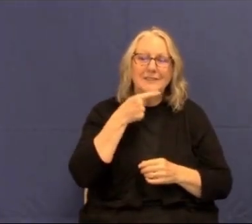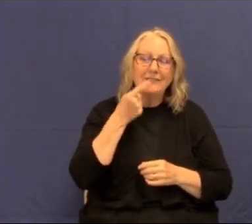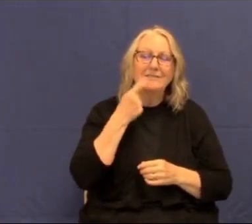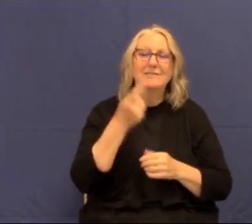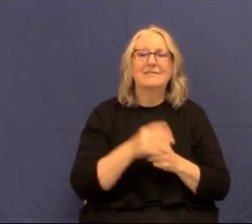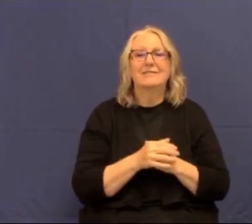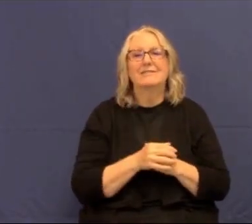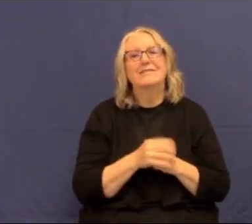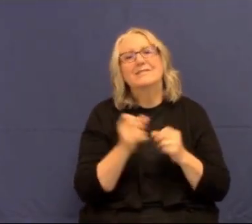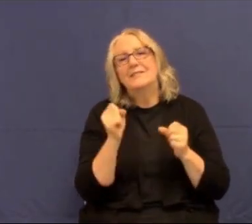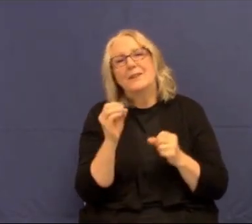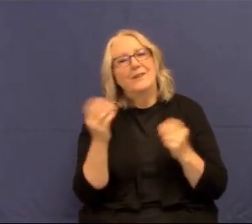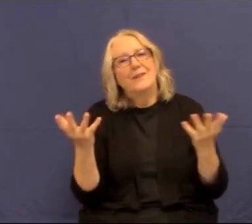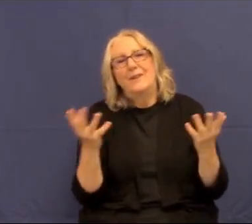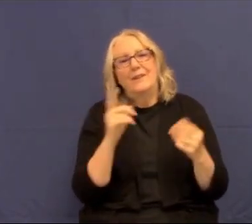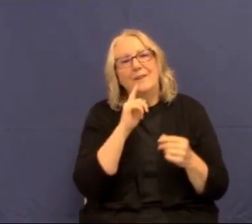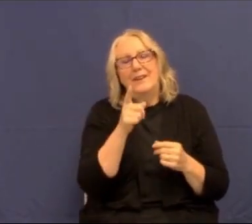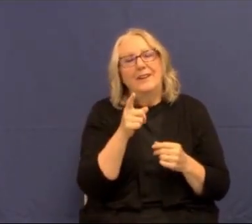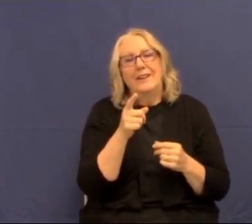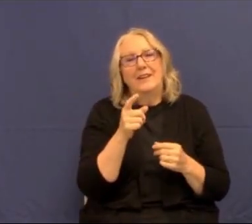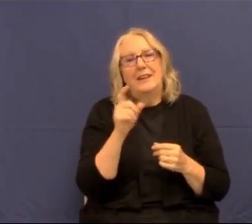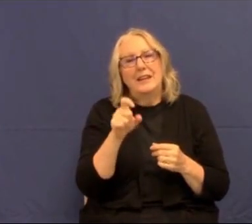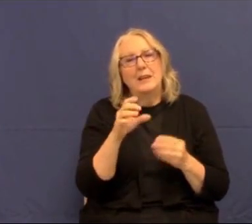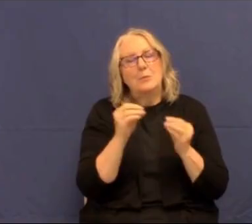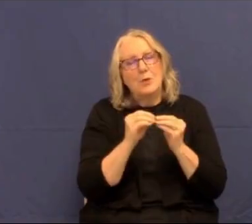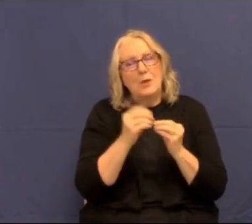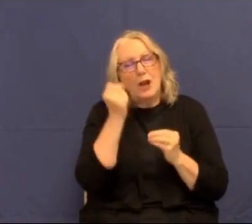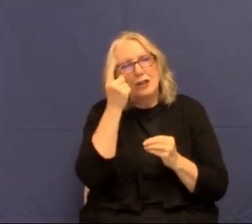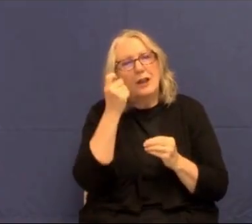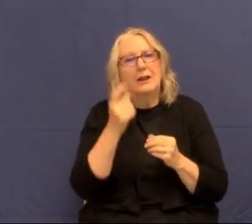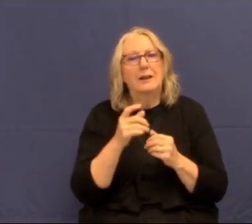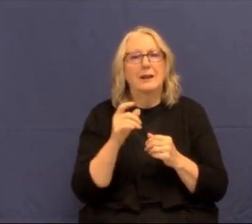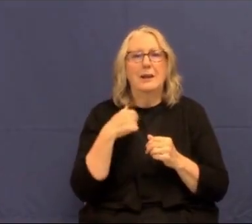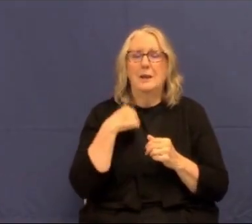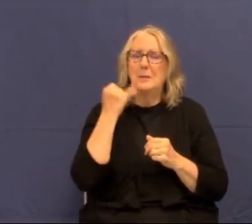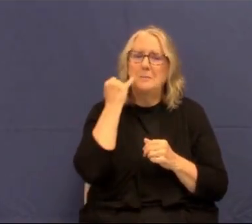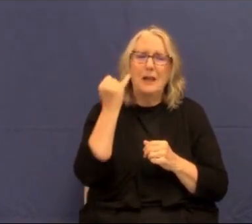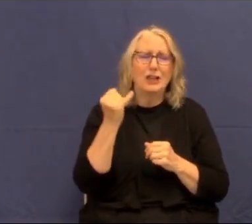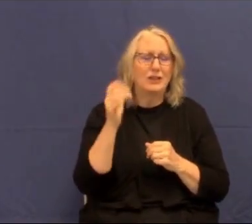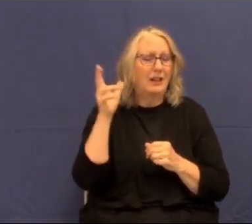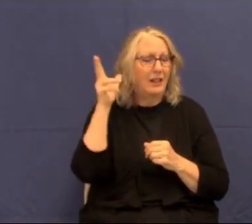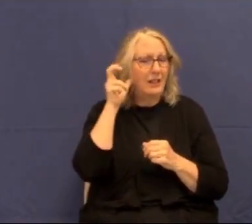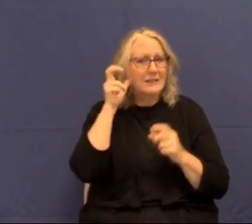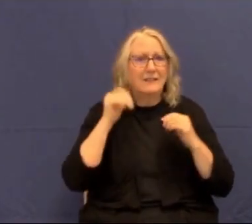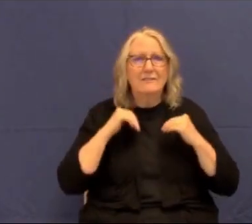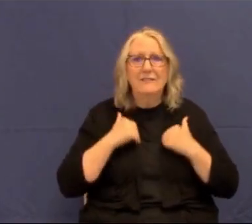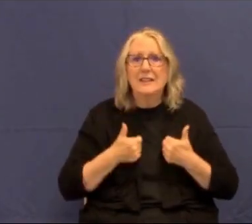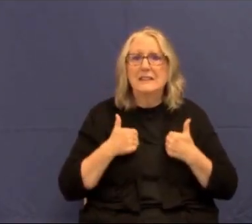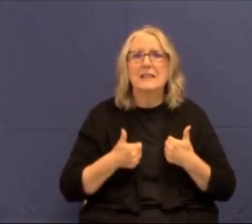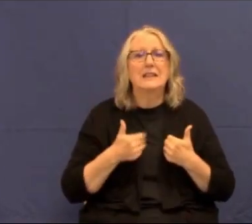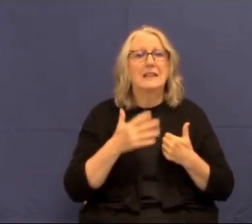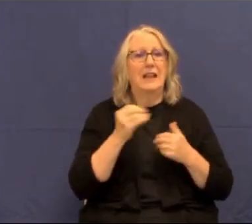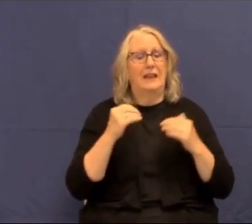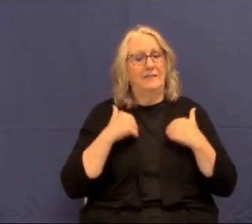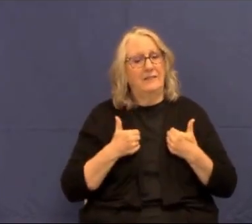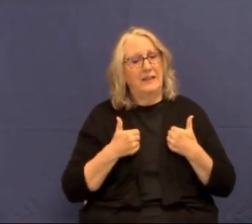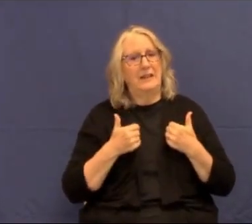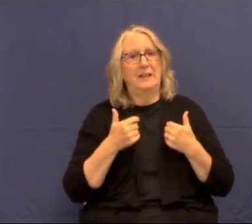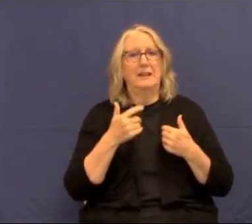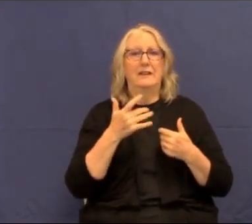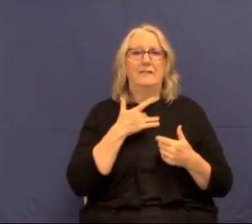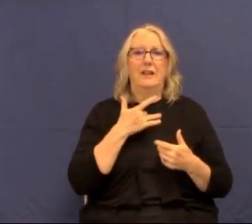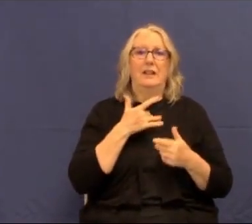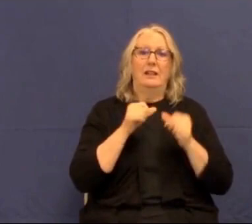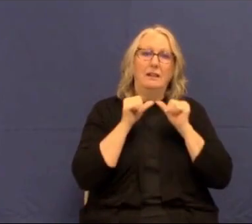deaf, for there to be more shared understanding. Because I imagine just like listening fatigue, there's a fatigue that comes